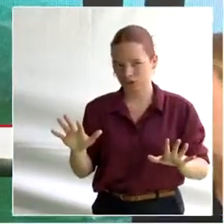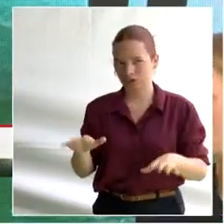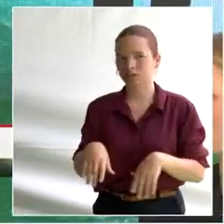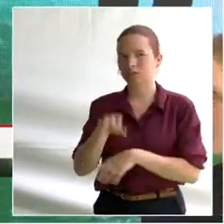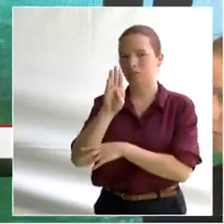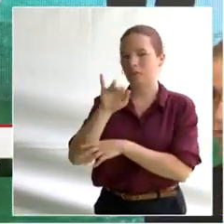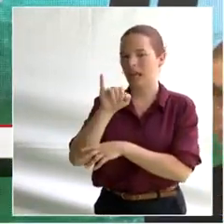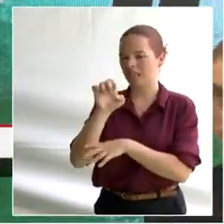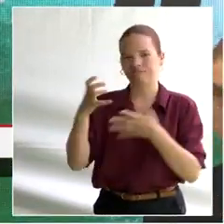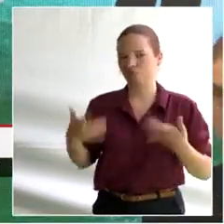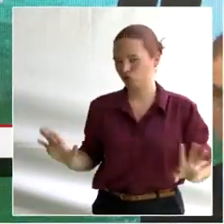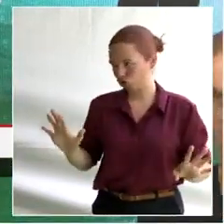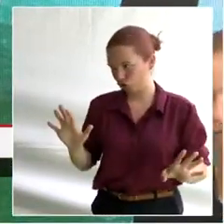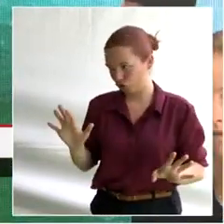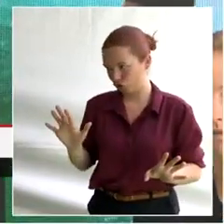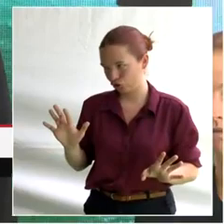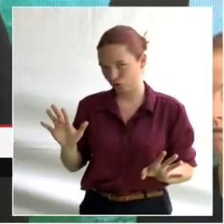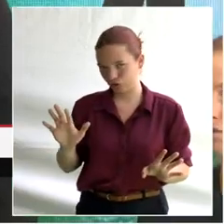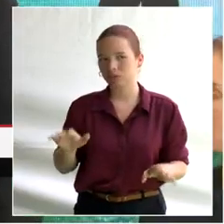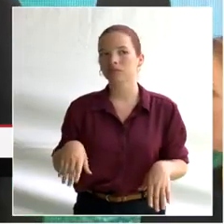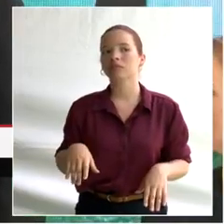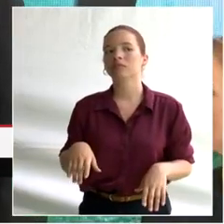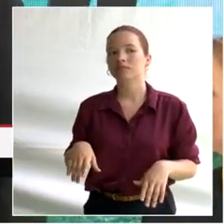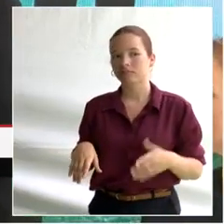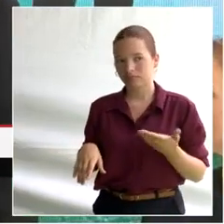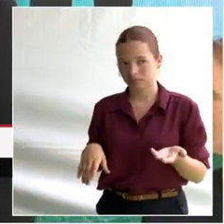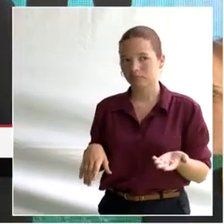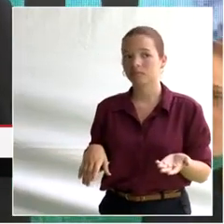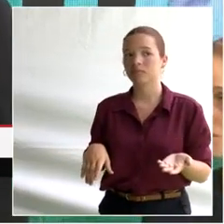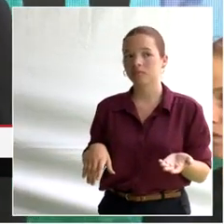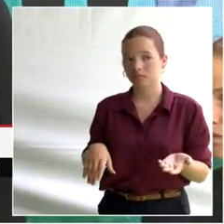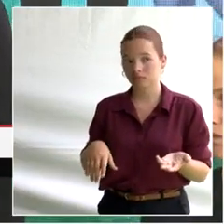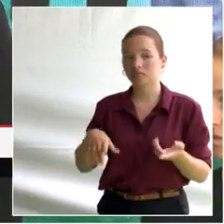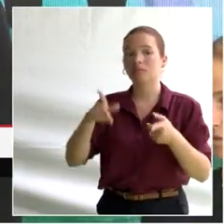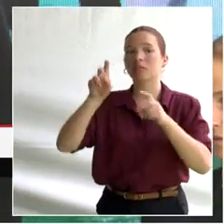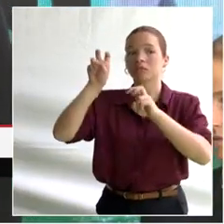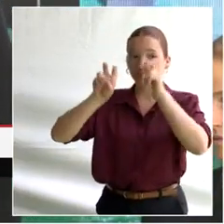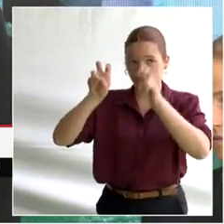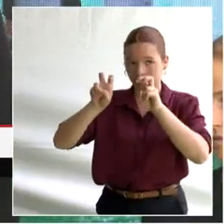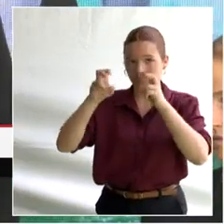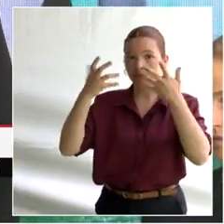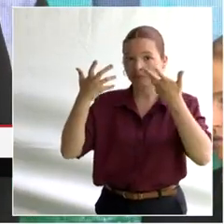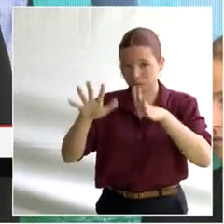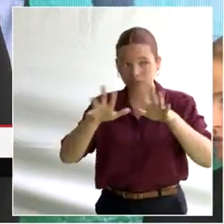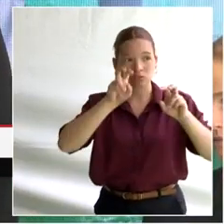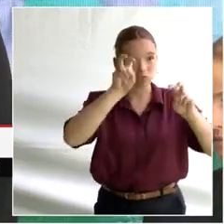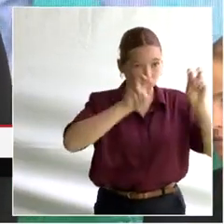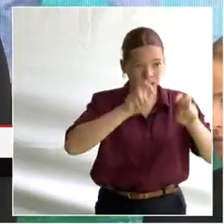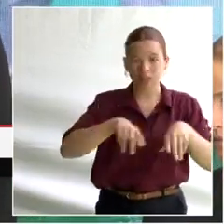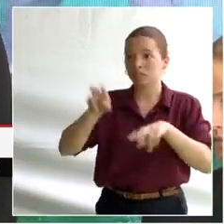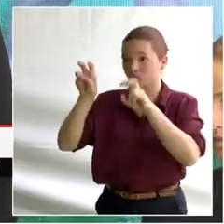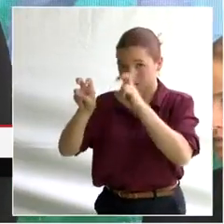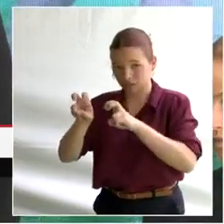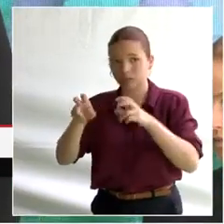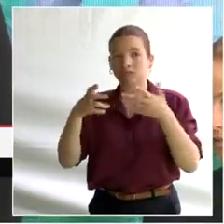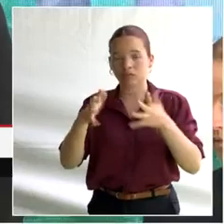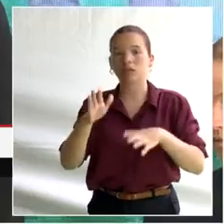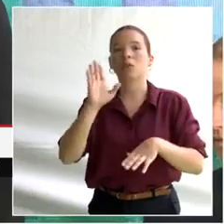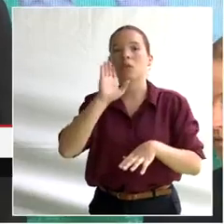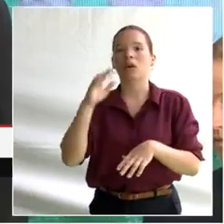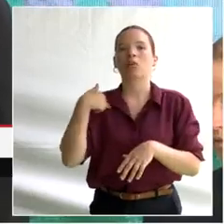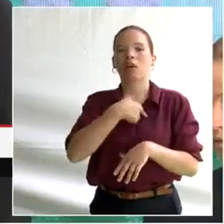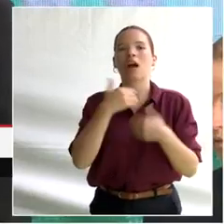second round. And then there's going to be 4 qualifier players that will be fighting for